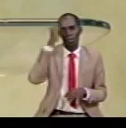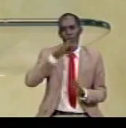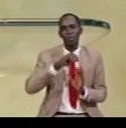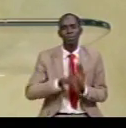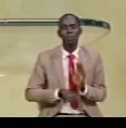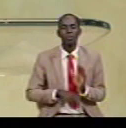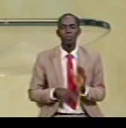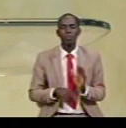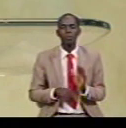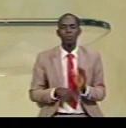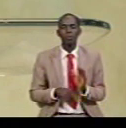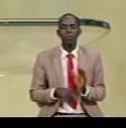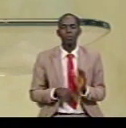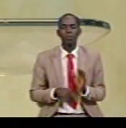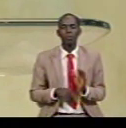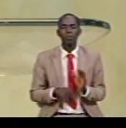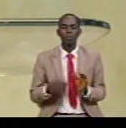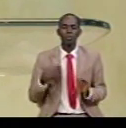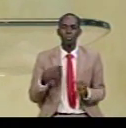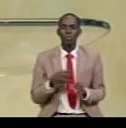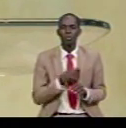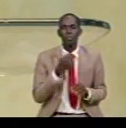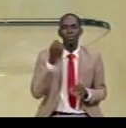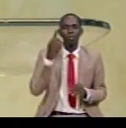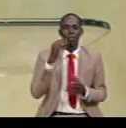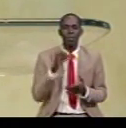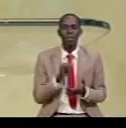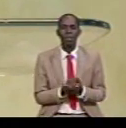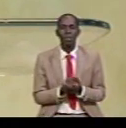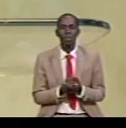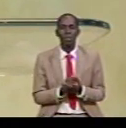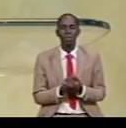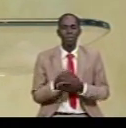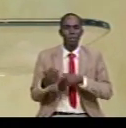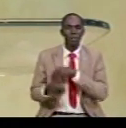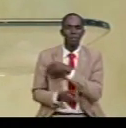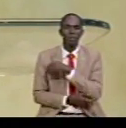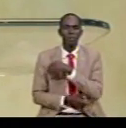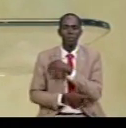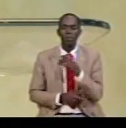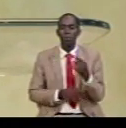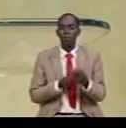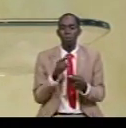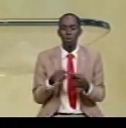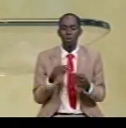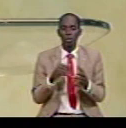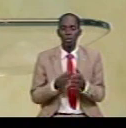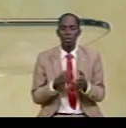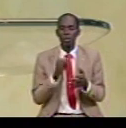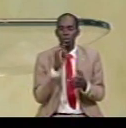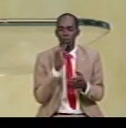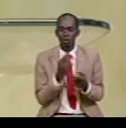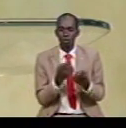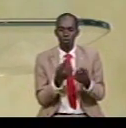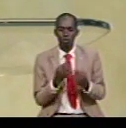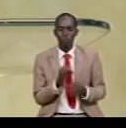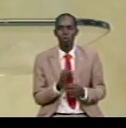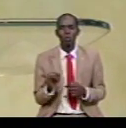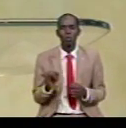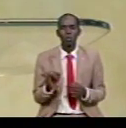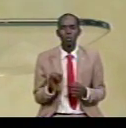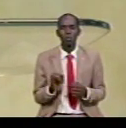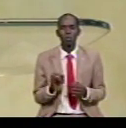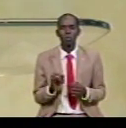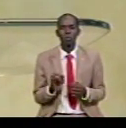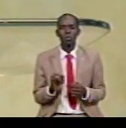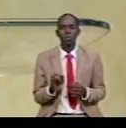we understand that temptation, when it is coming, if we do not